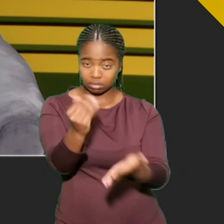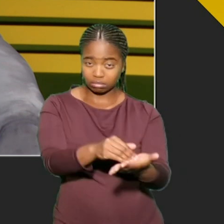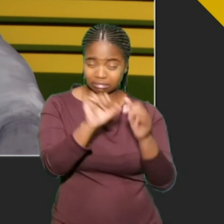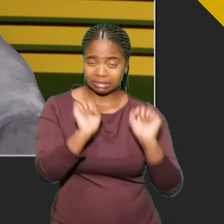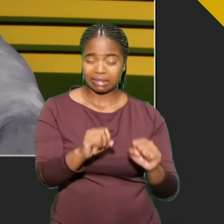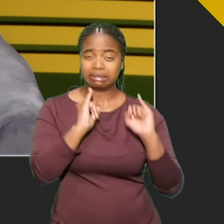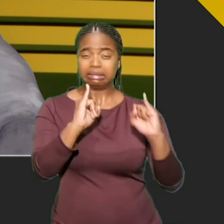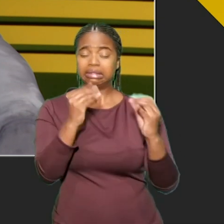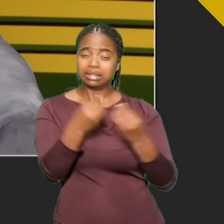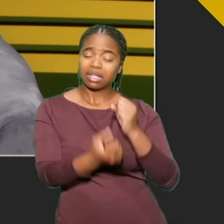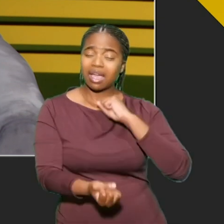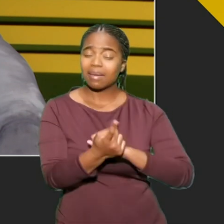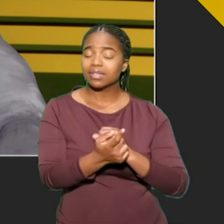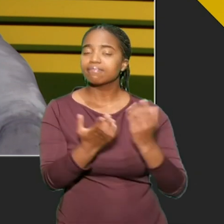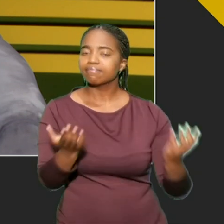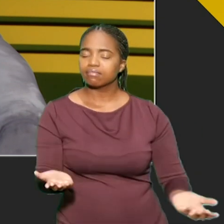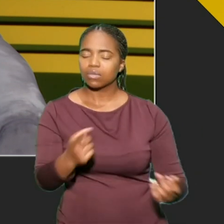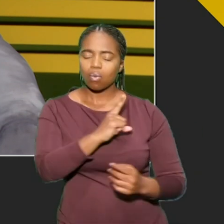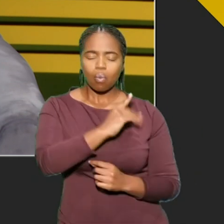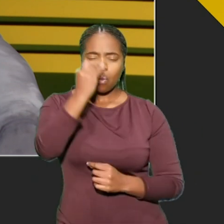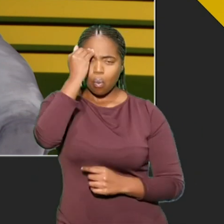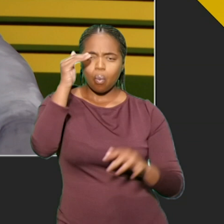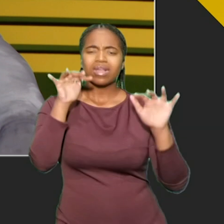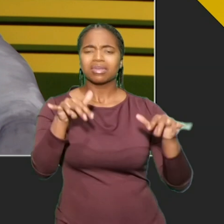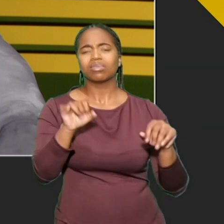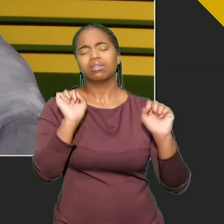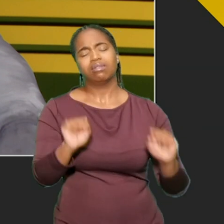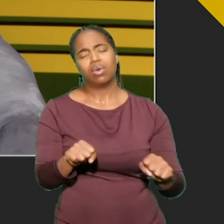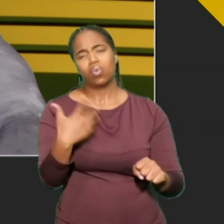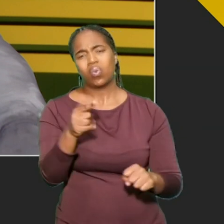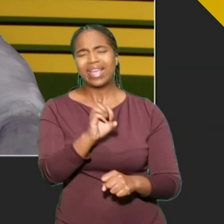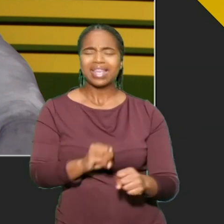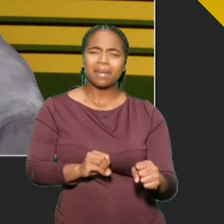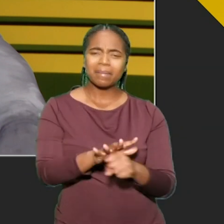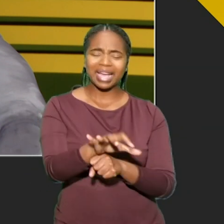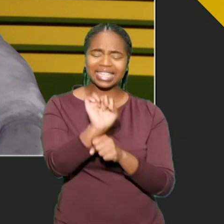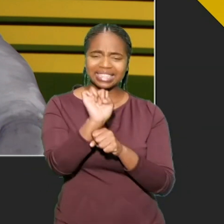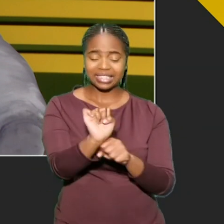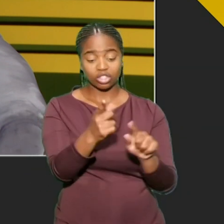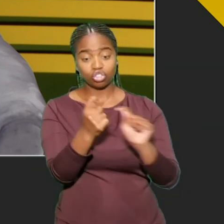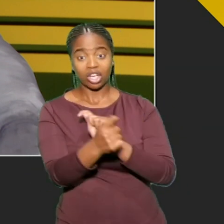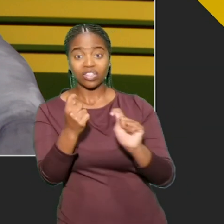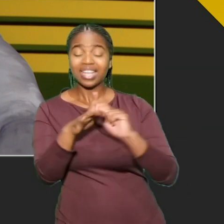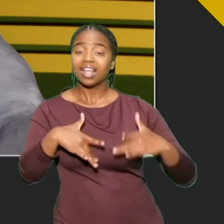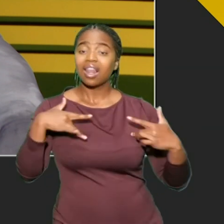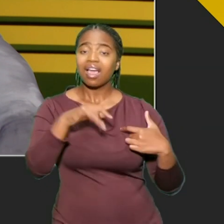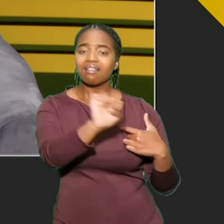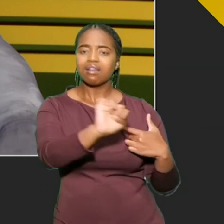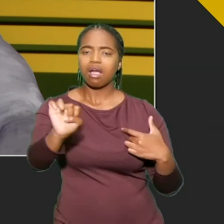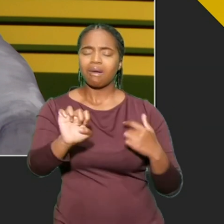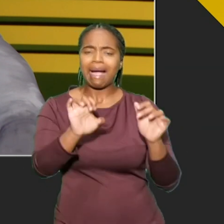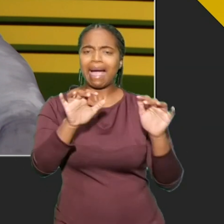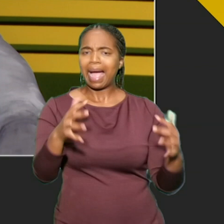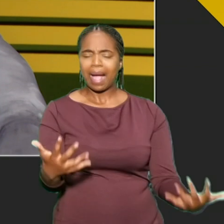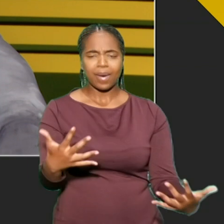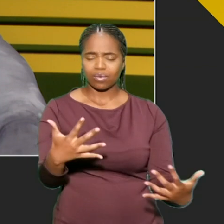of emergency? Now we know that esibaswa, this really does impact and change the way your life is ultimately going to